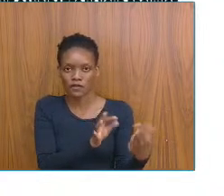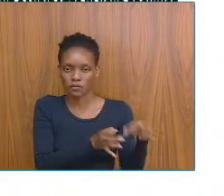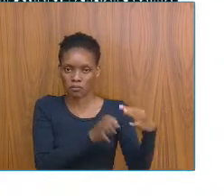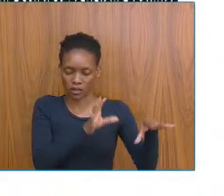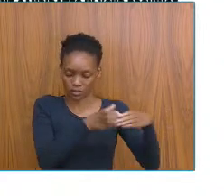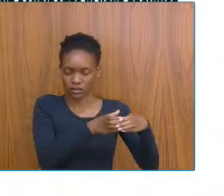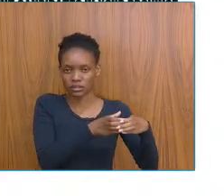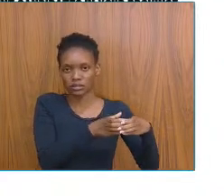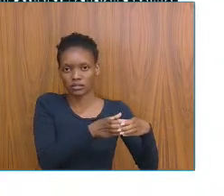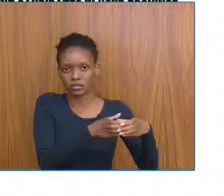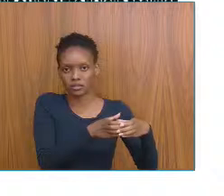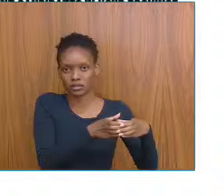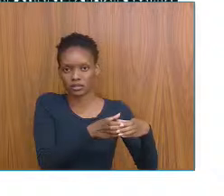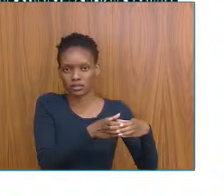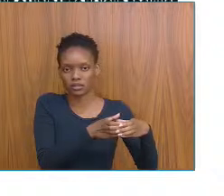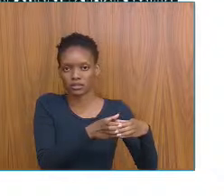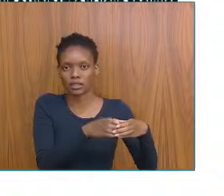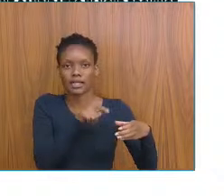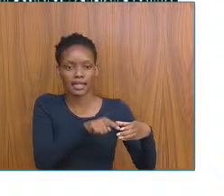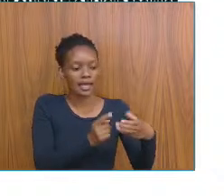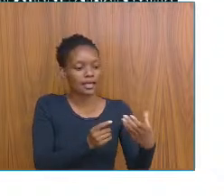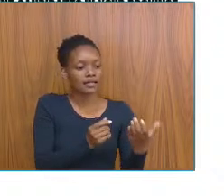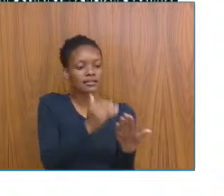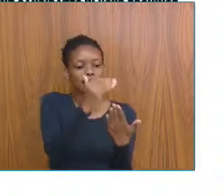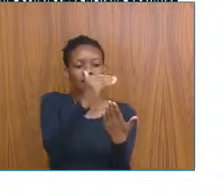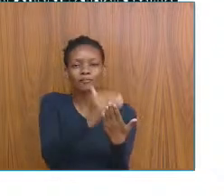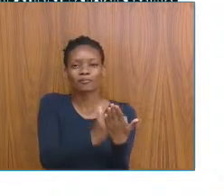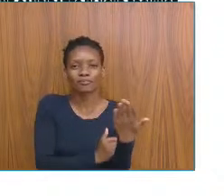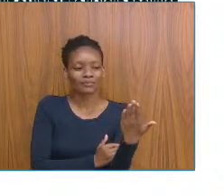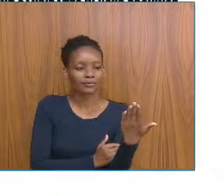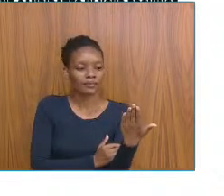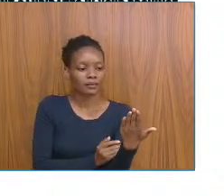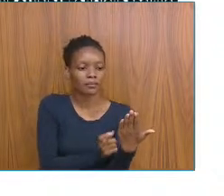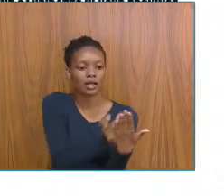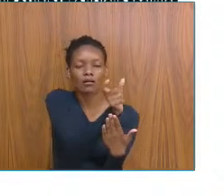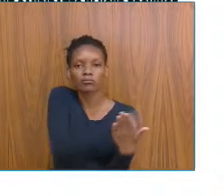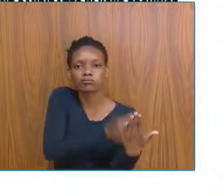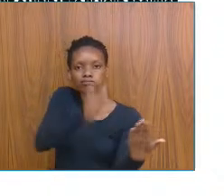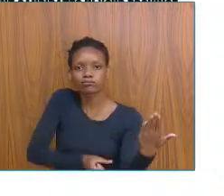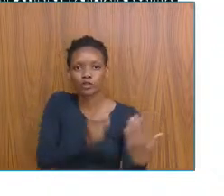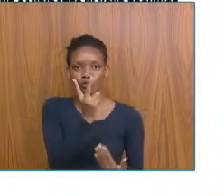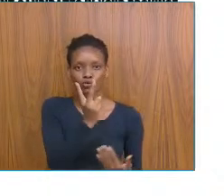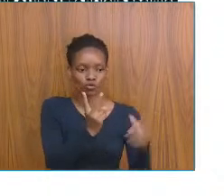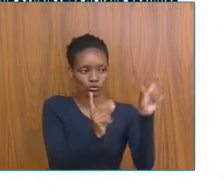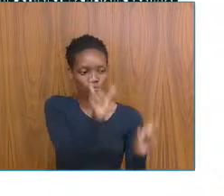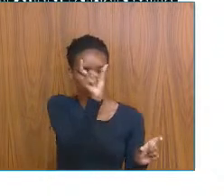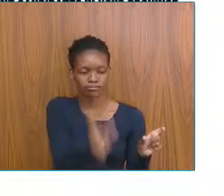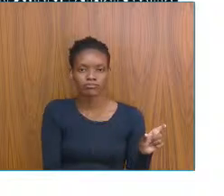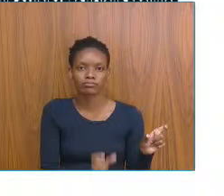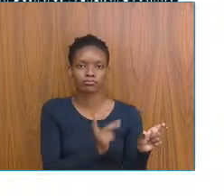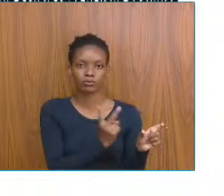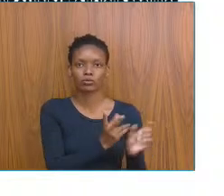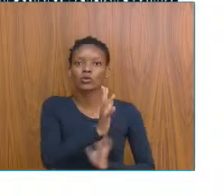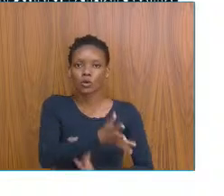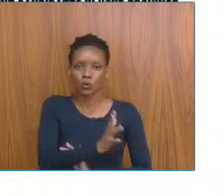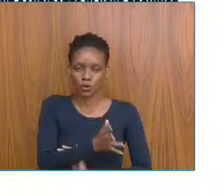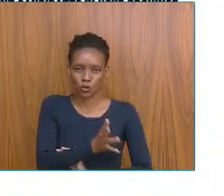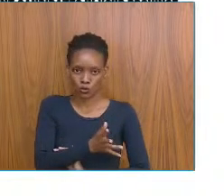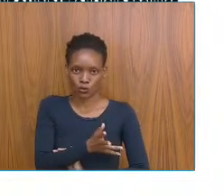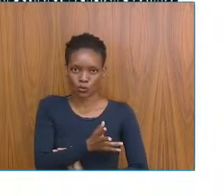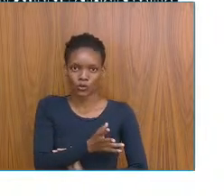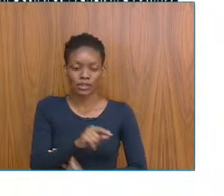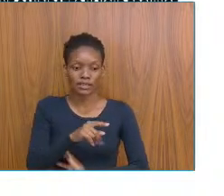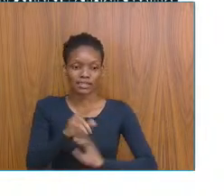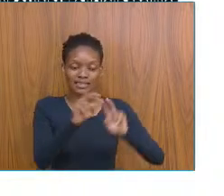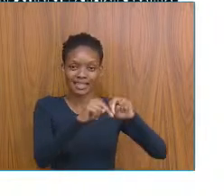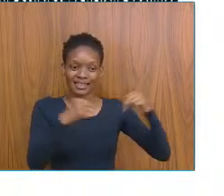be dual column. So in other words, in respect of the national